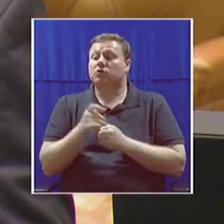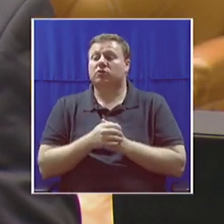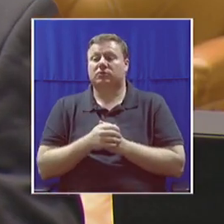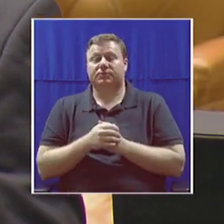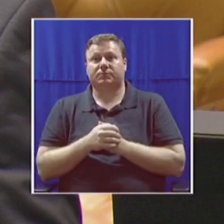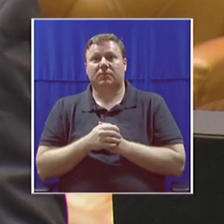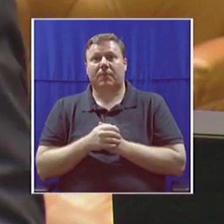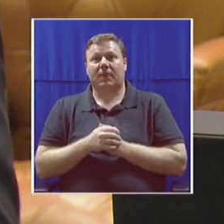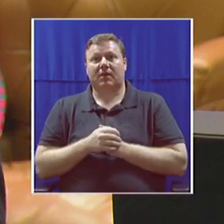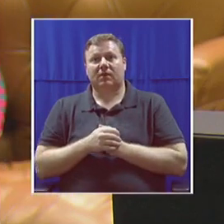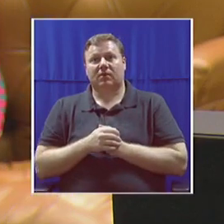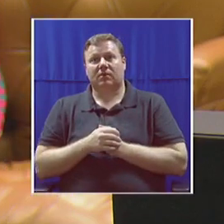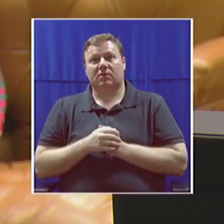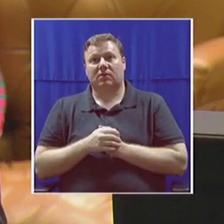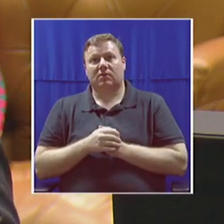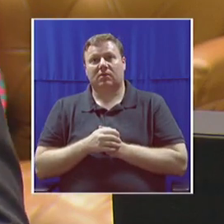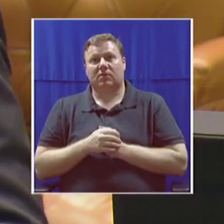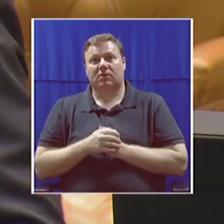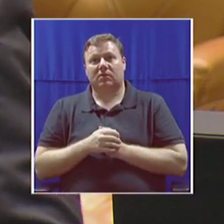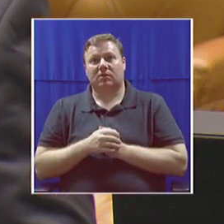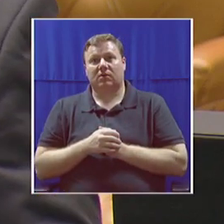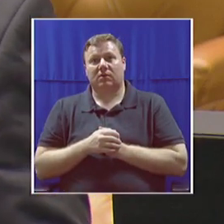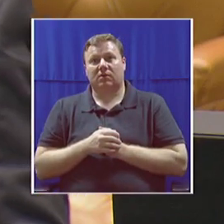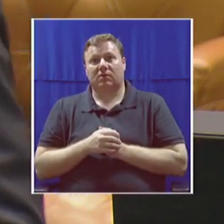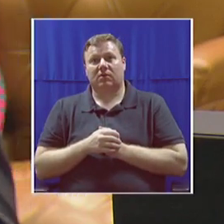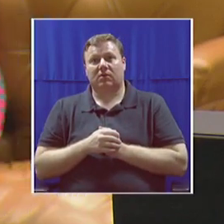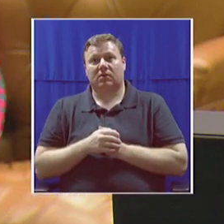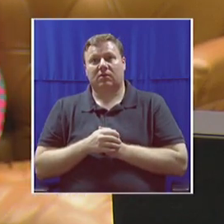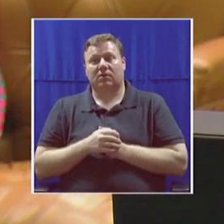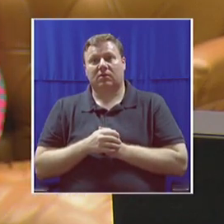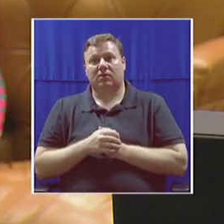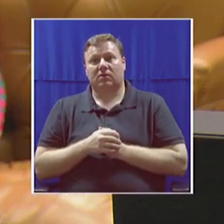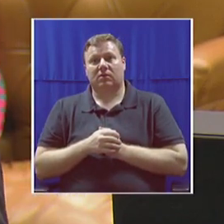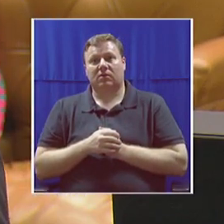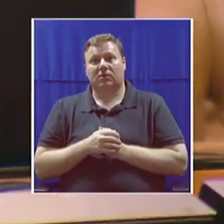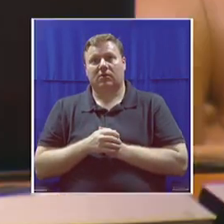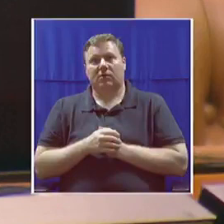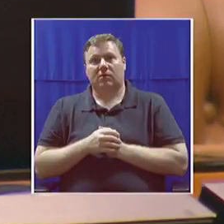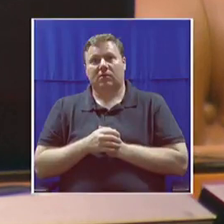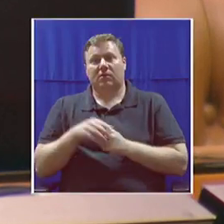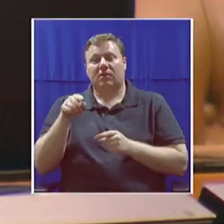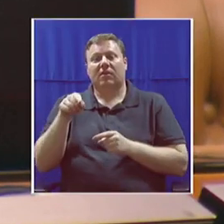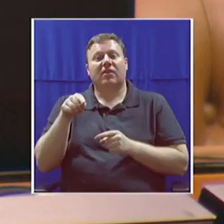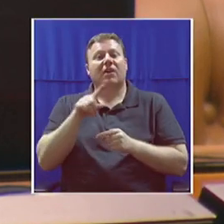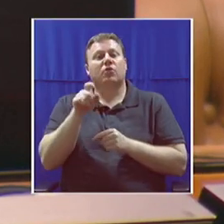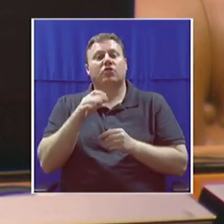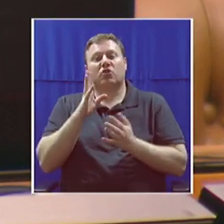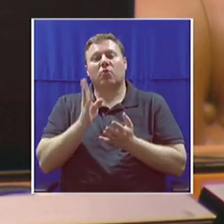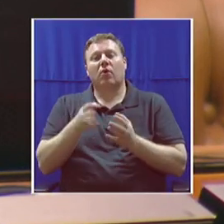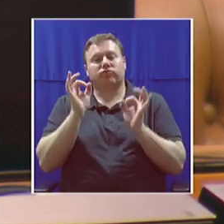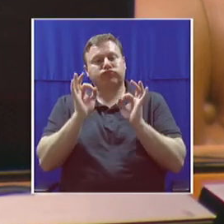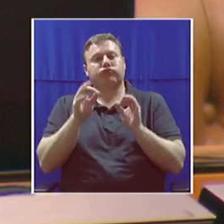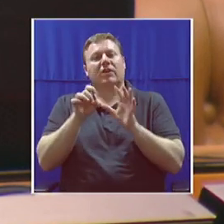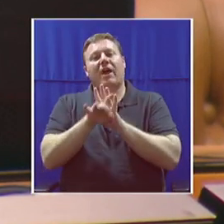question ideally that question might be attractive and appetizing but in a situation like